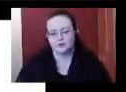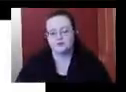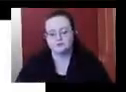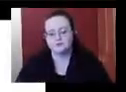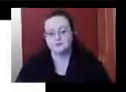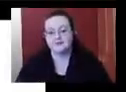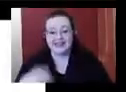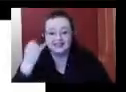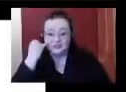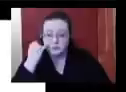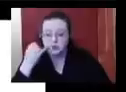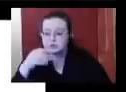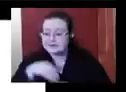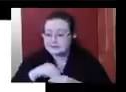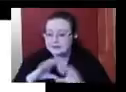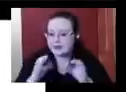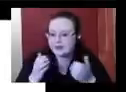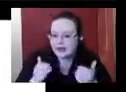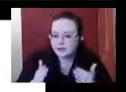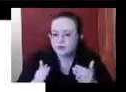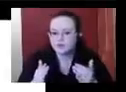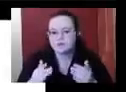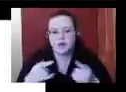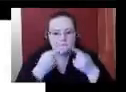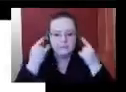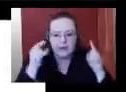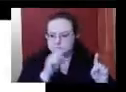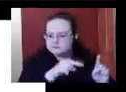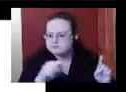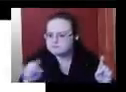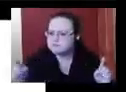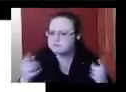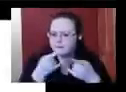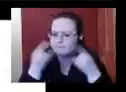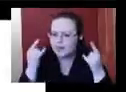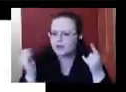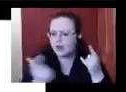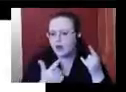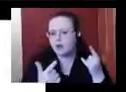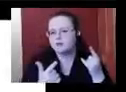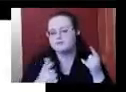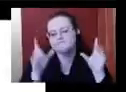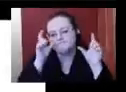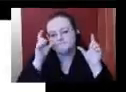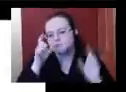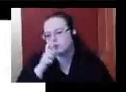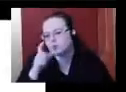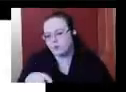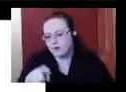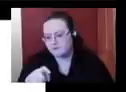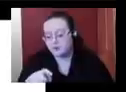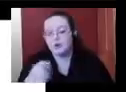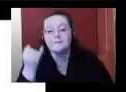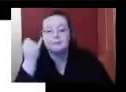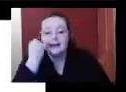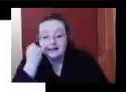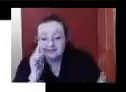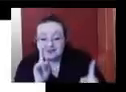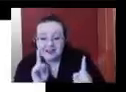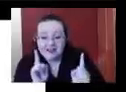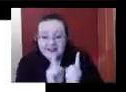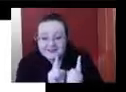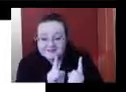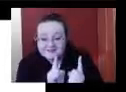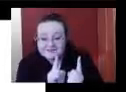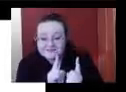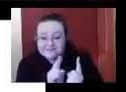everyone is masked, eye protection is generally not required. Eye protection is required when you will come in close contact with